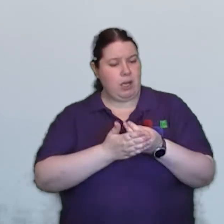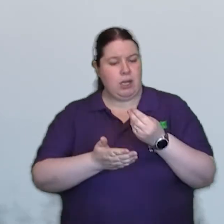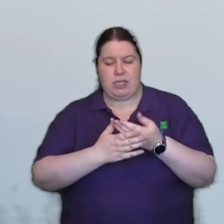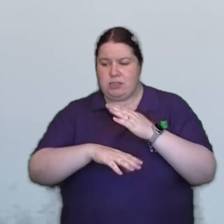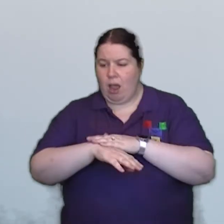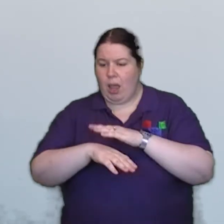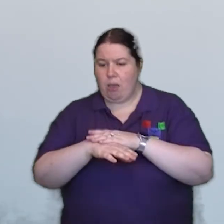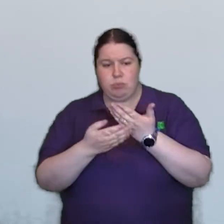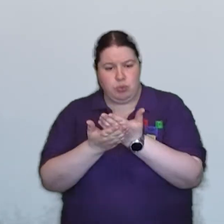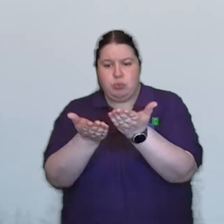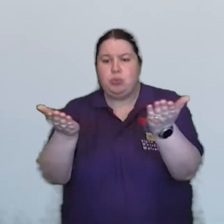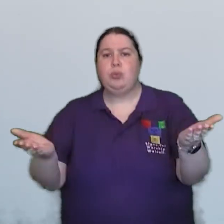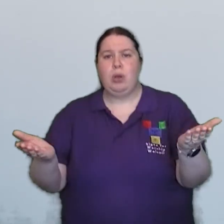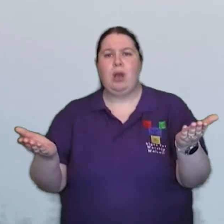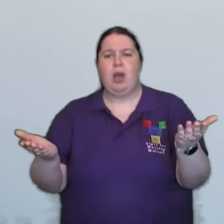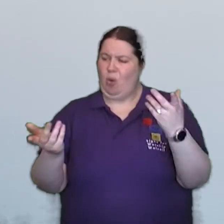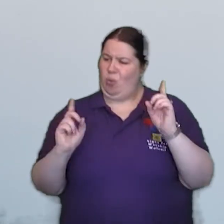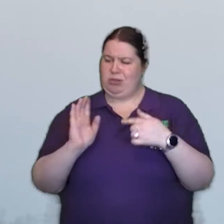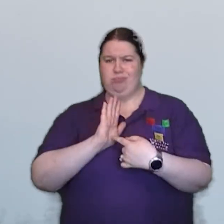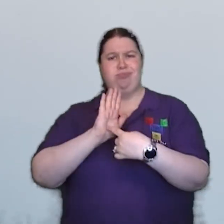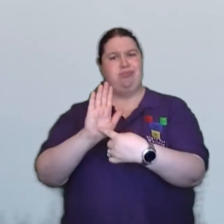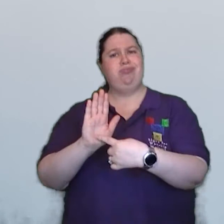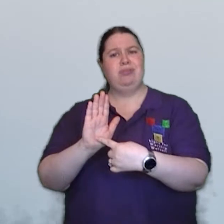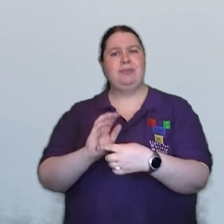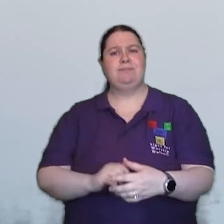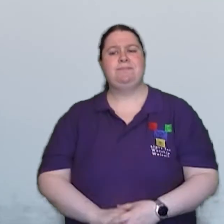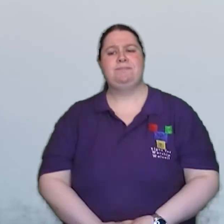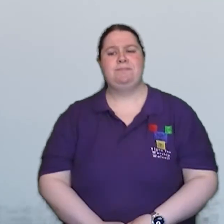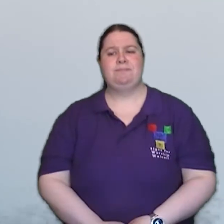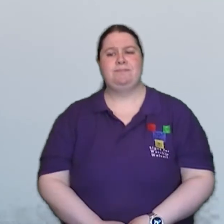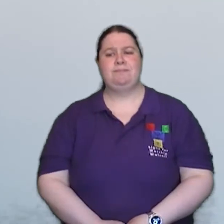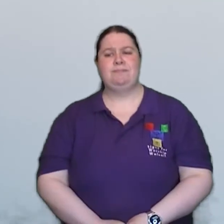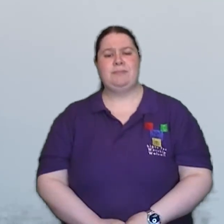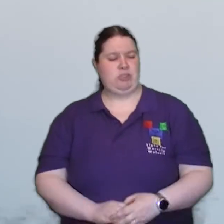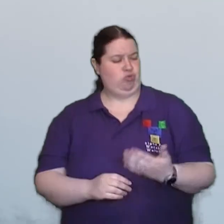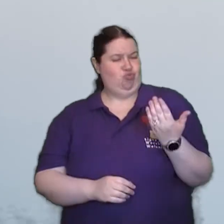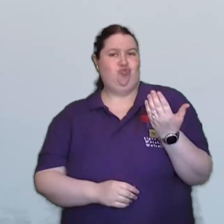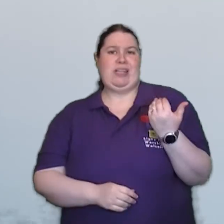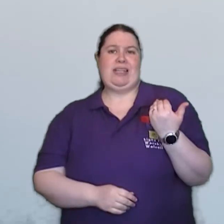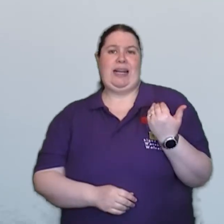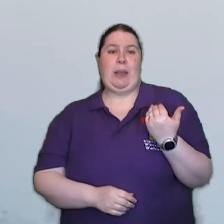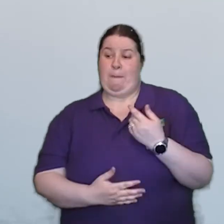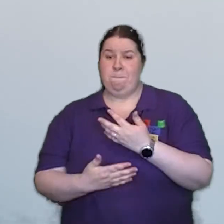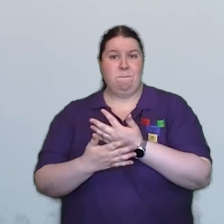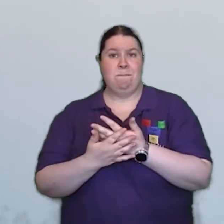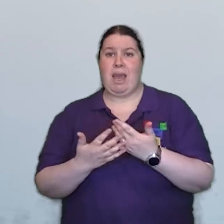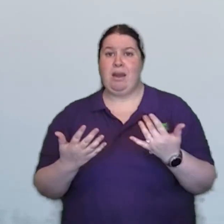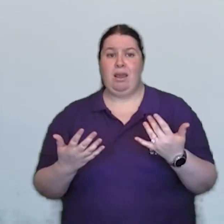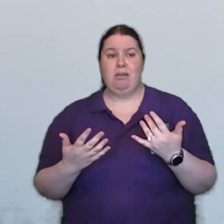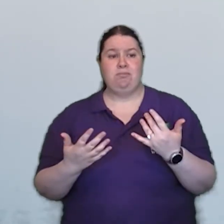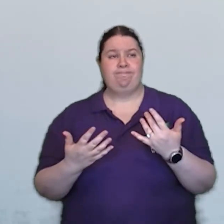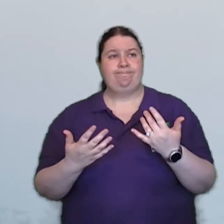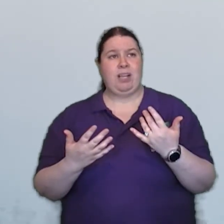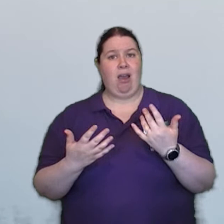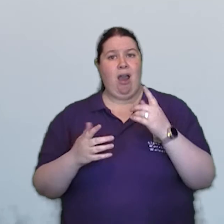and time are distributed and what that shows about our priorities. Over recent months, many of us have been unable